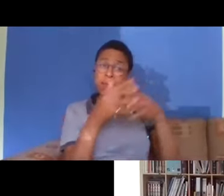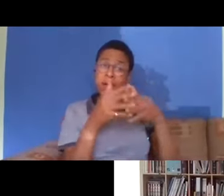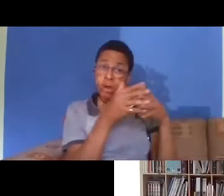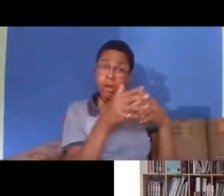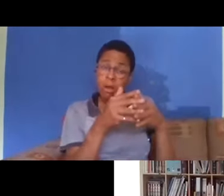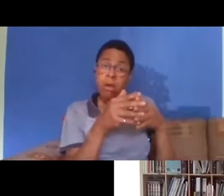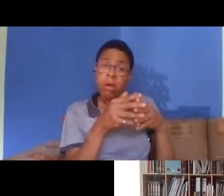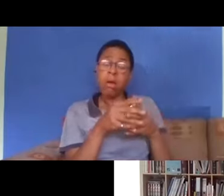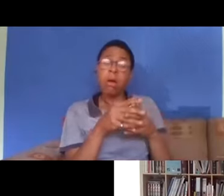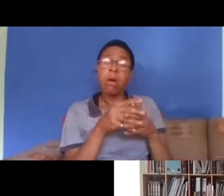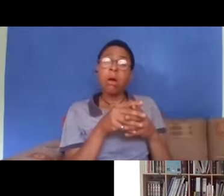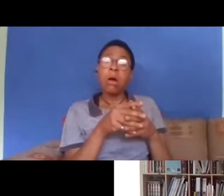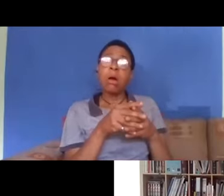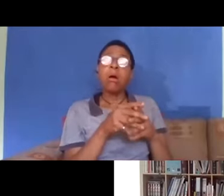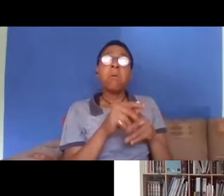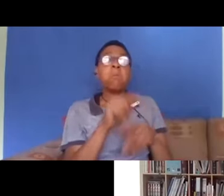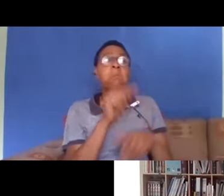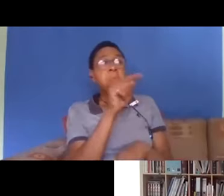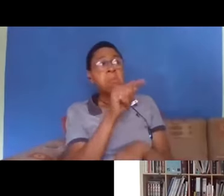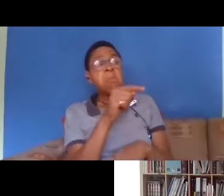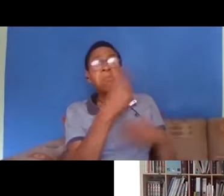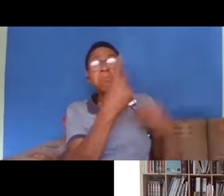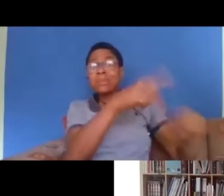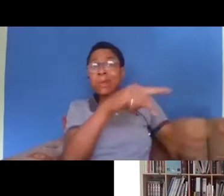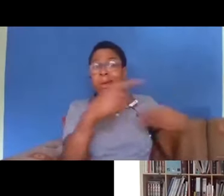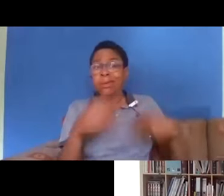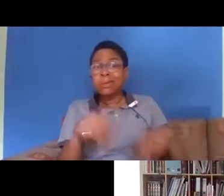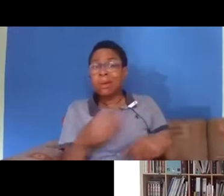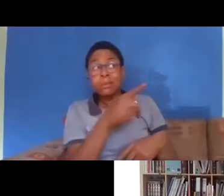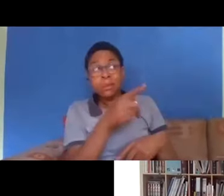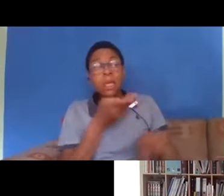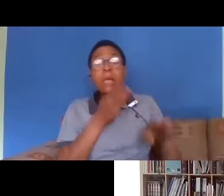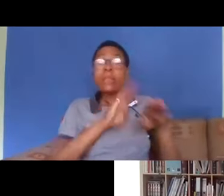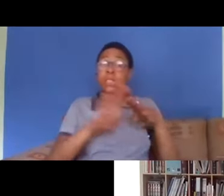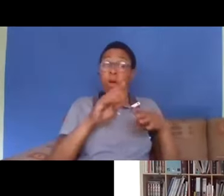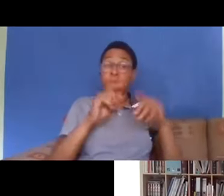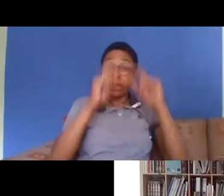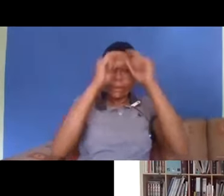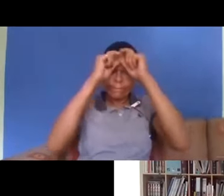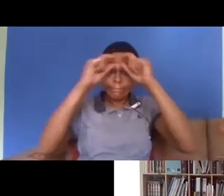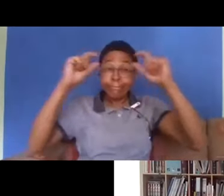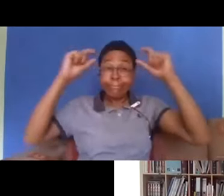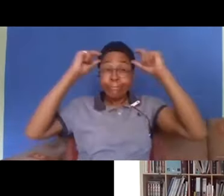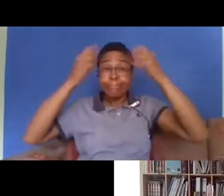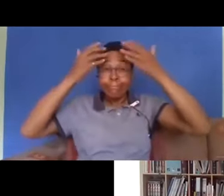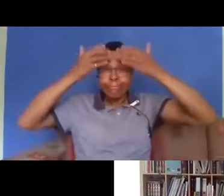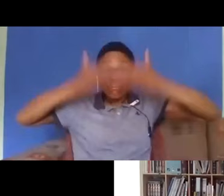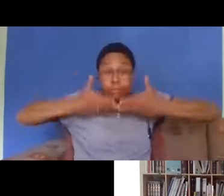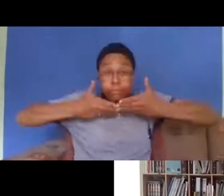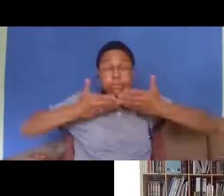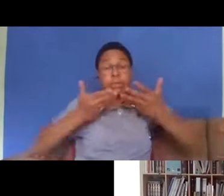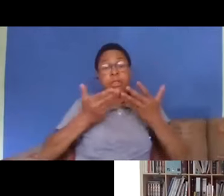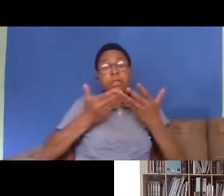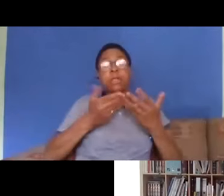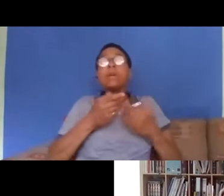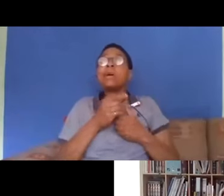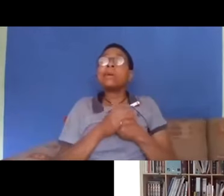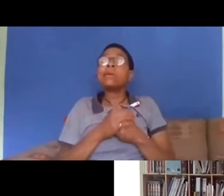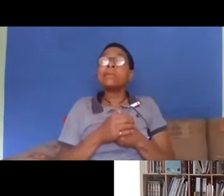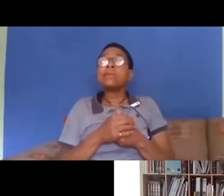And he tried both out. He's a doctor over there, and he got